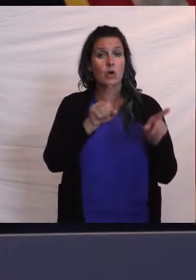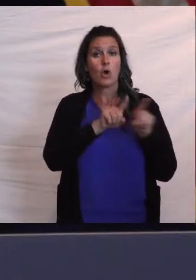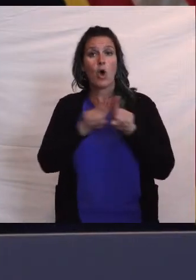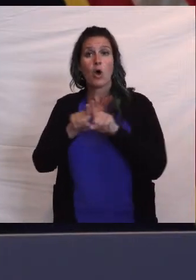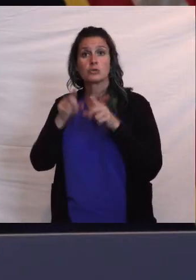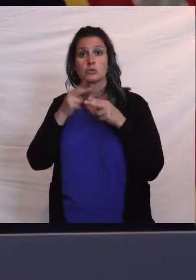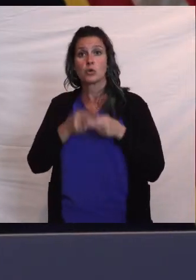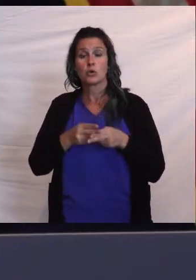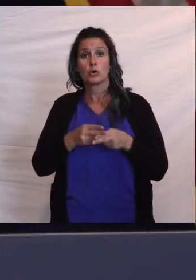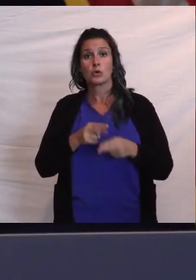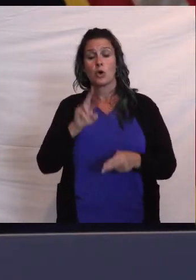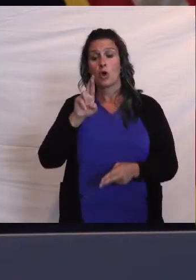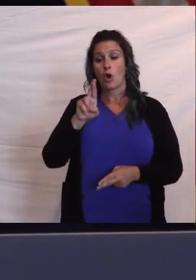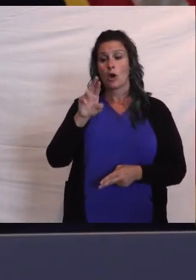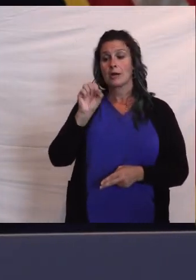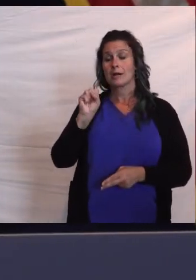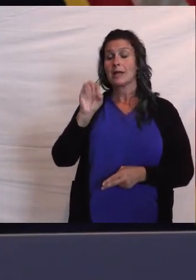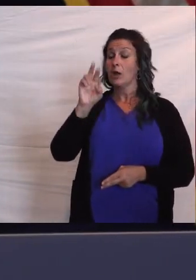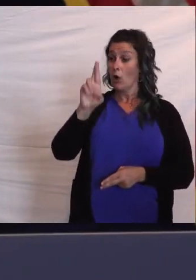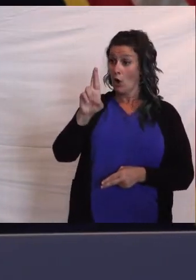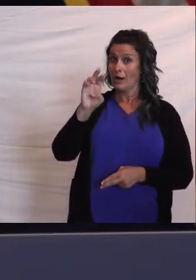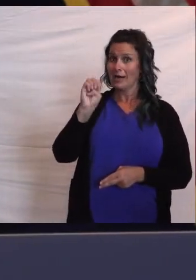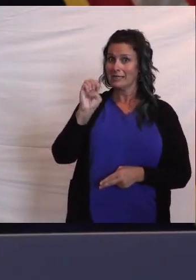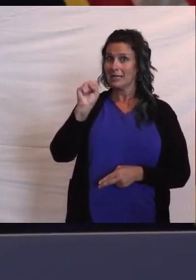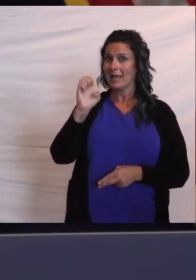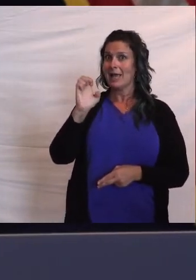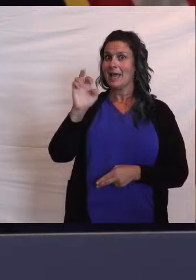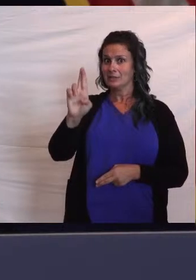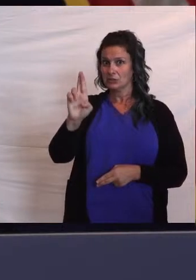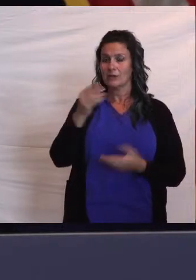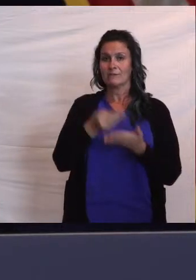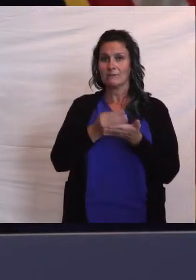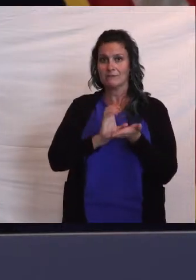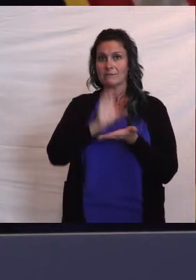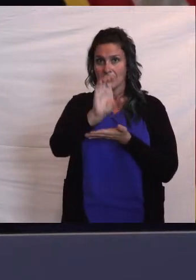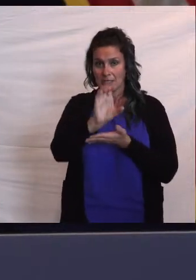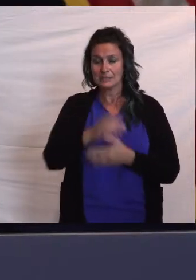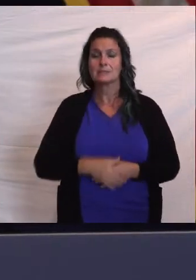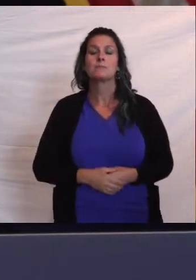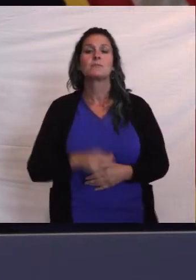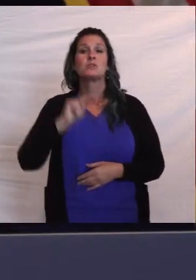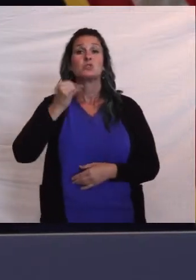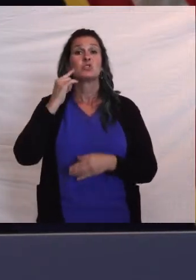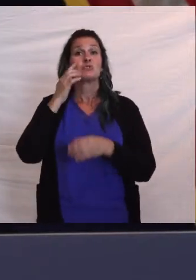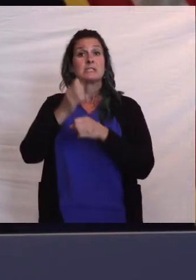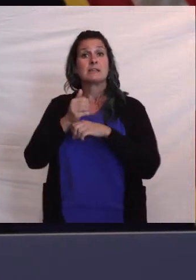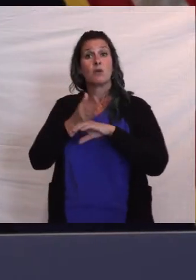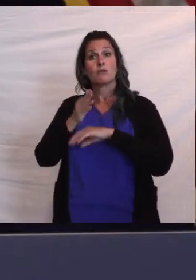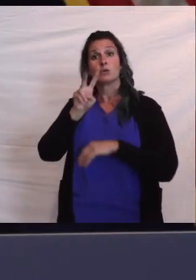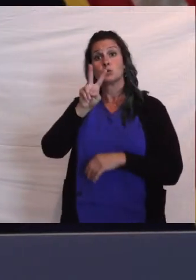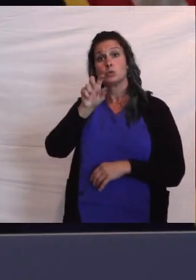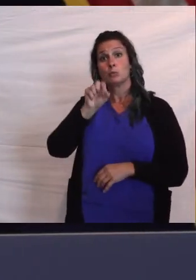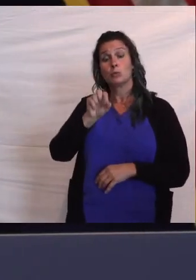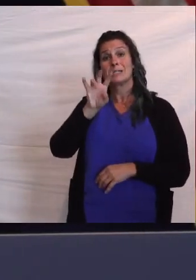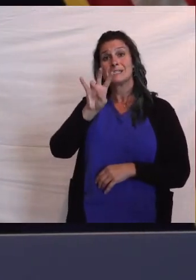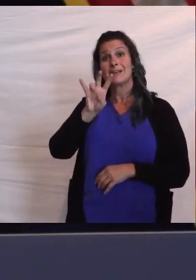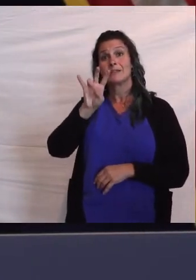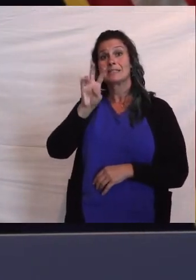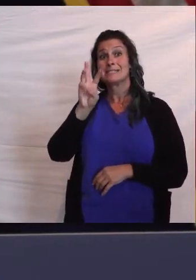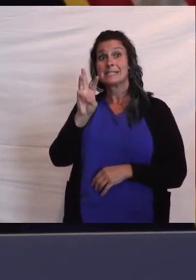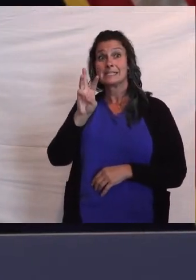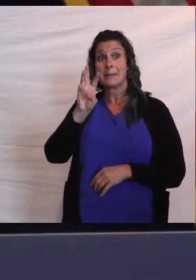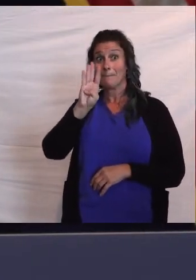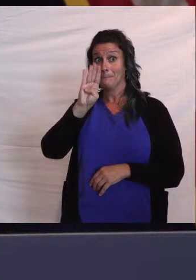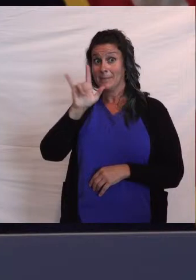as ARP-ESSER funds. New Jersey received a total of over $2.76 billion of